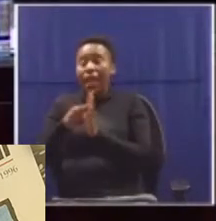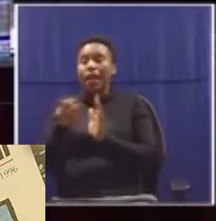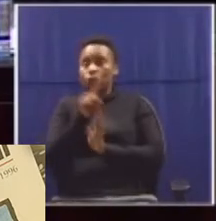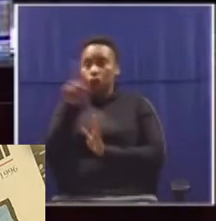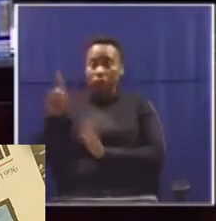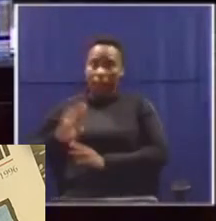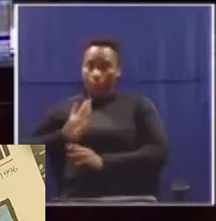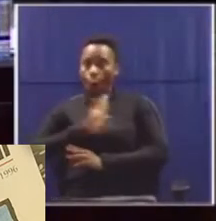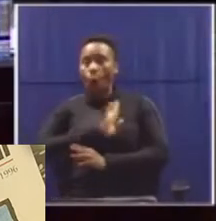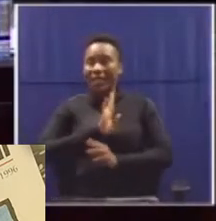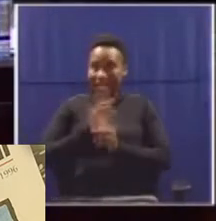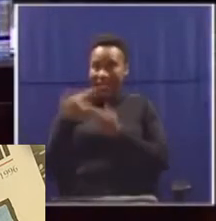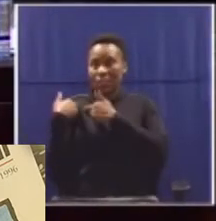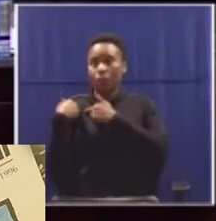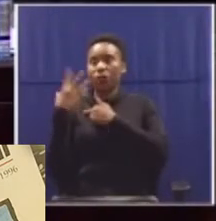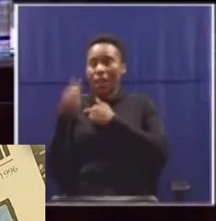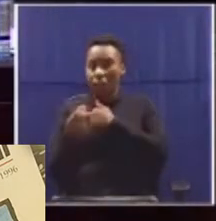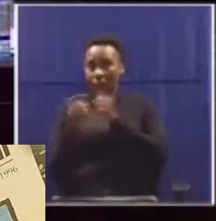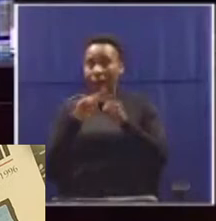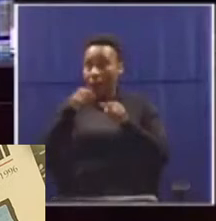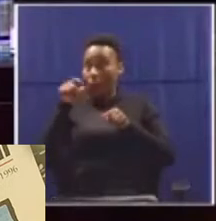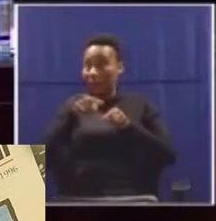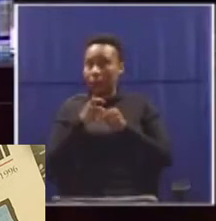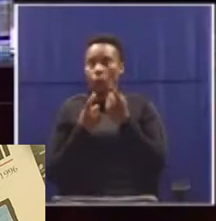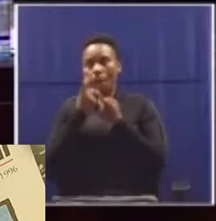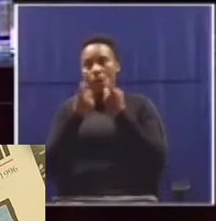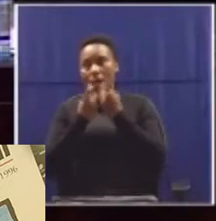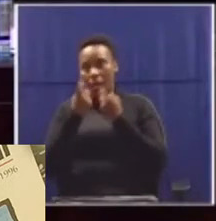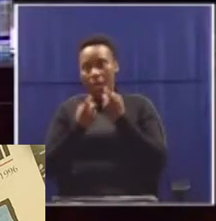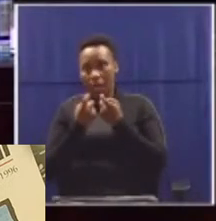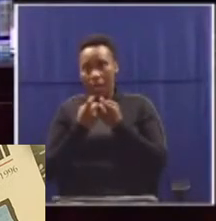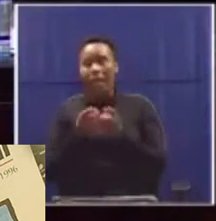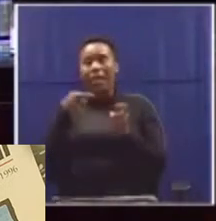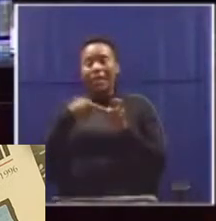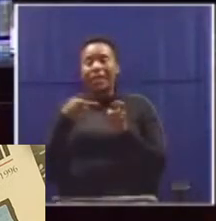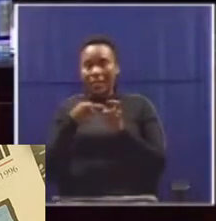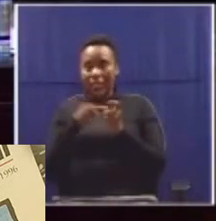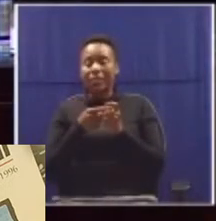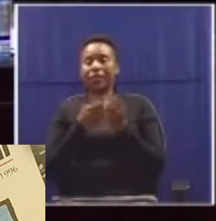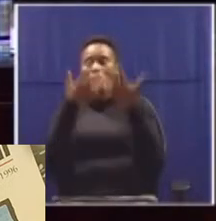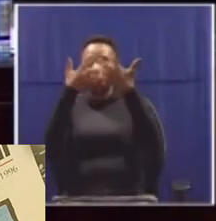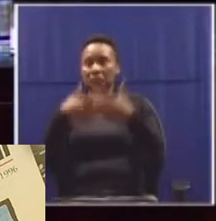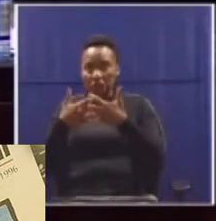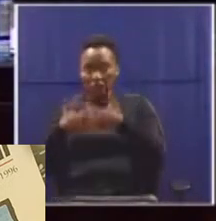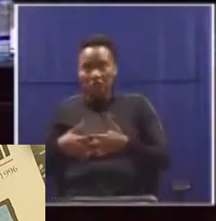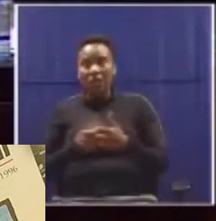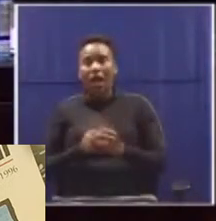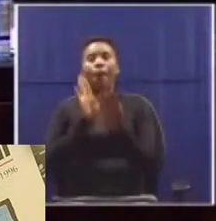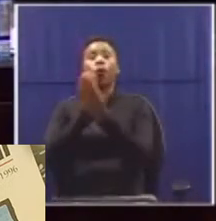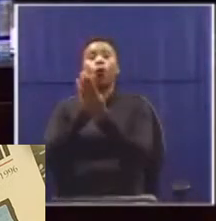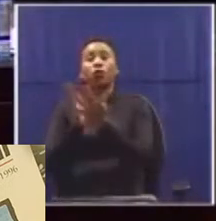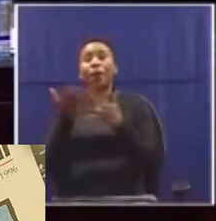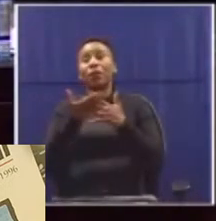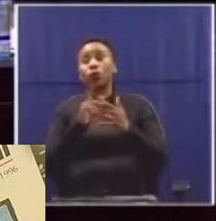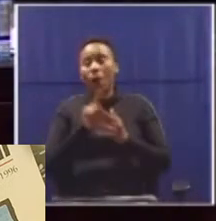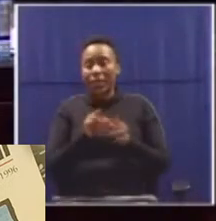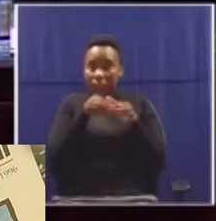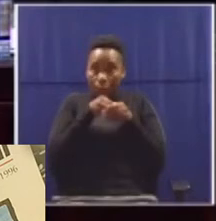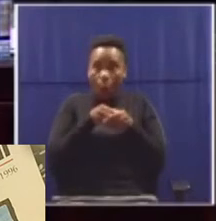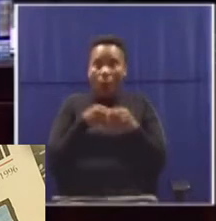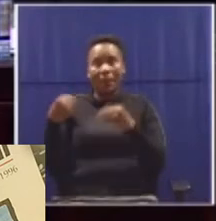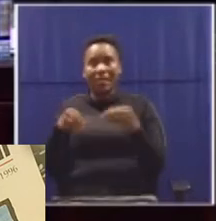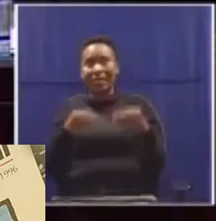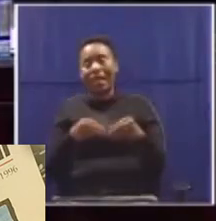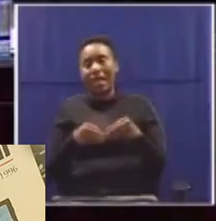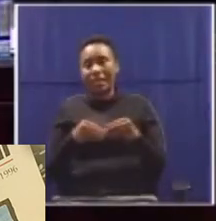tasked with the resolution such complaint this means coordinated approach between the small business commission and other bodies